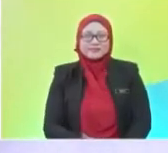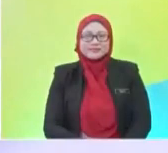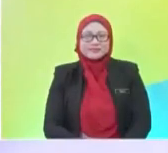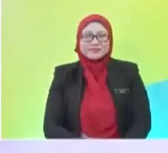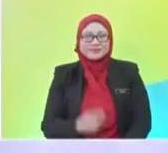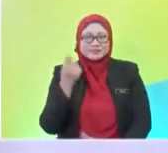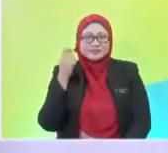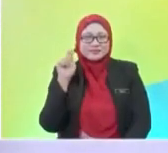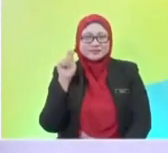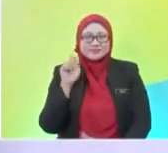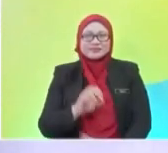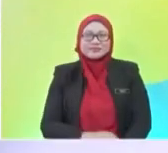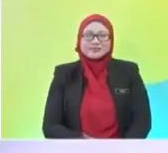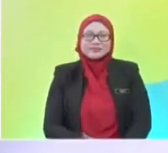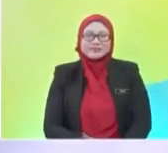the